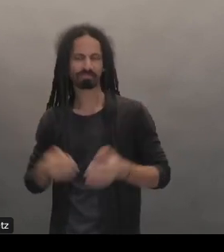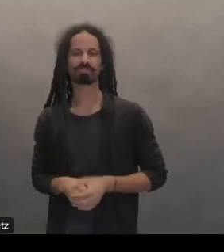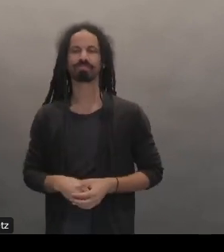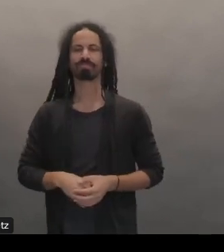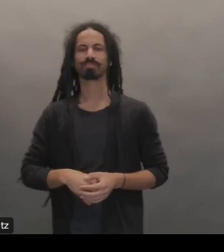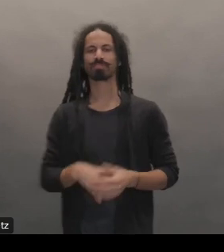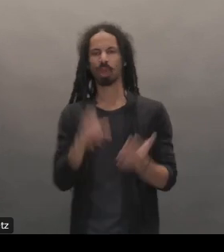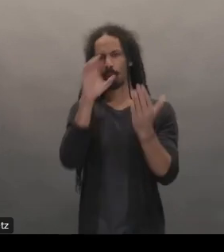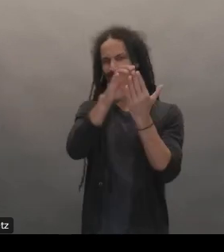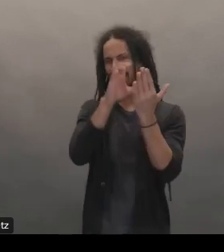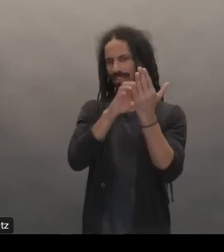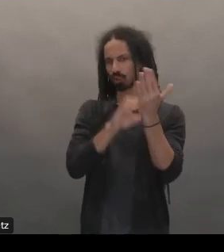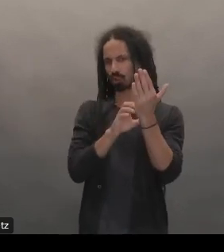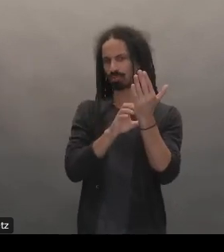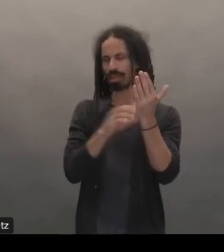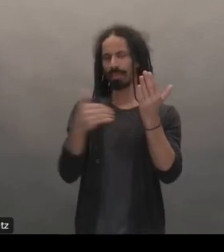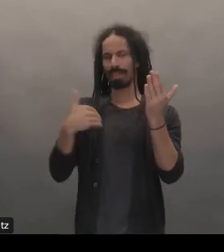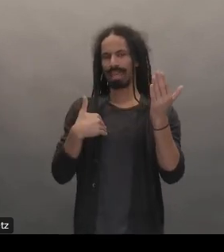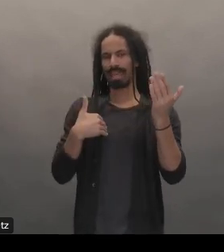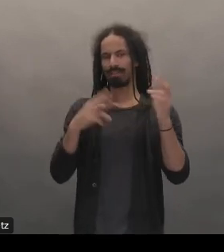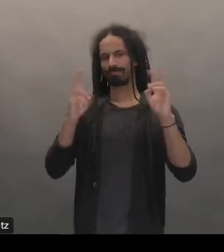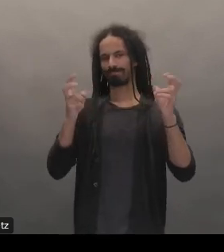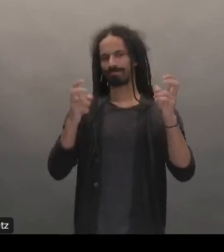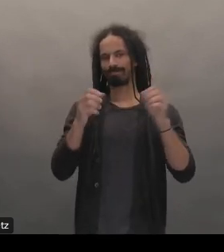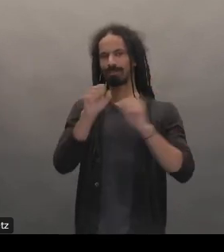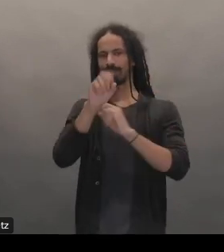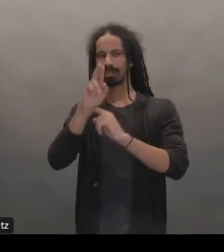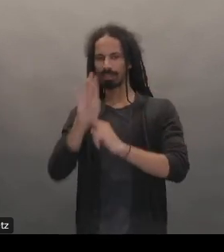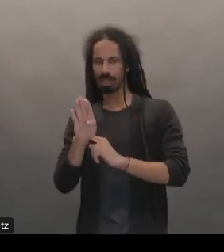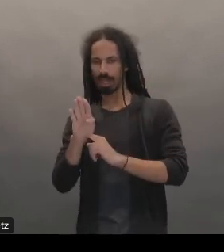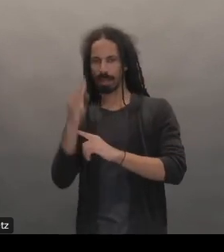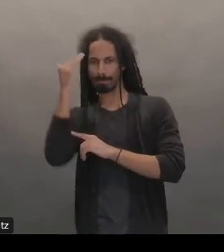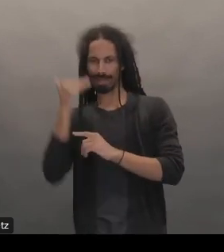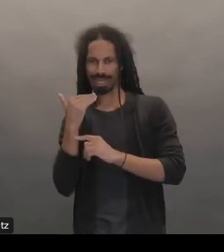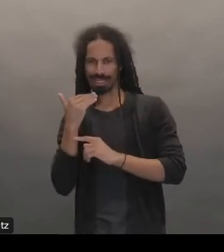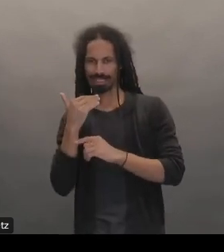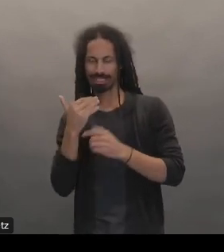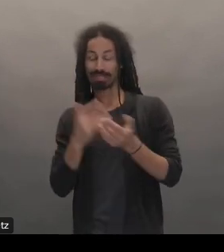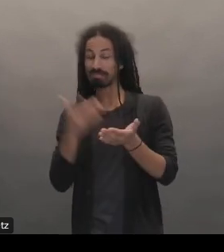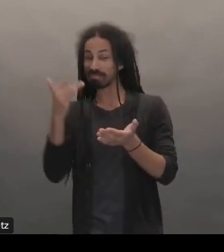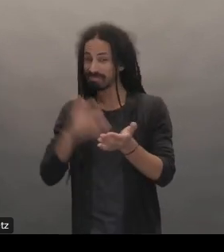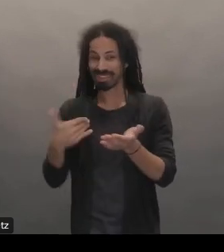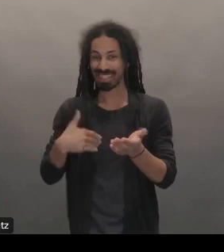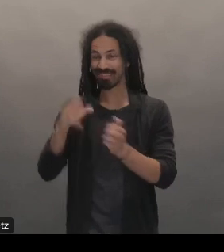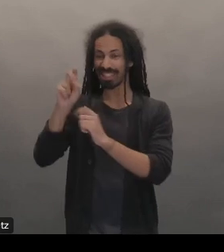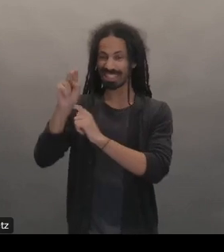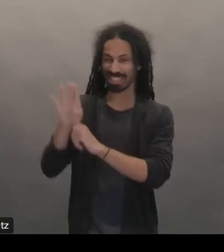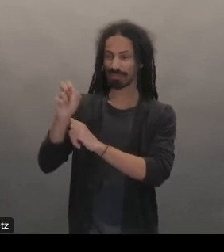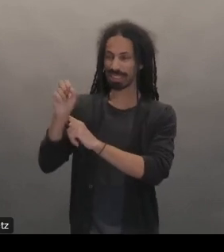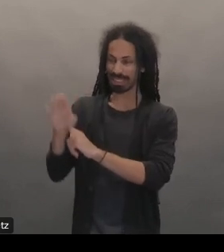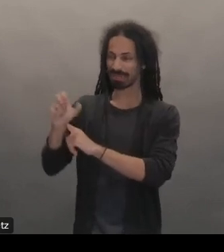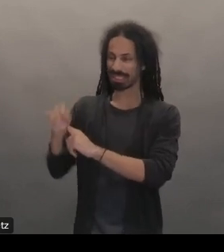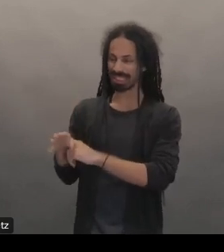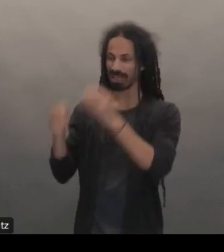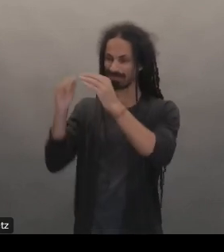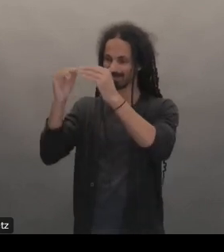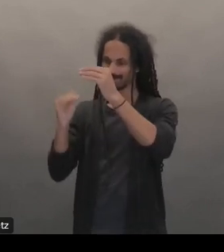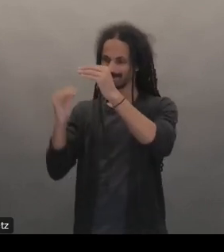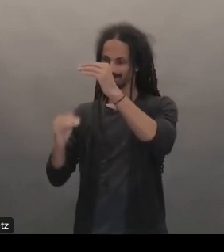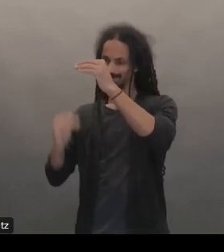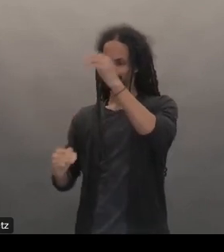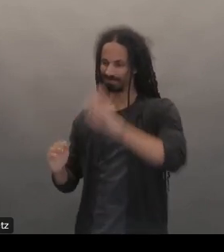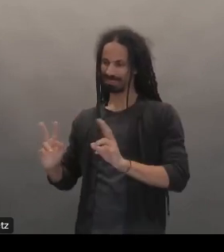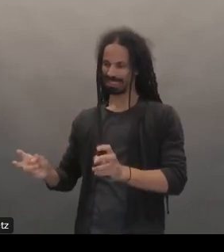have subheadings or subsections, sometimes even subsections. It could go on and on and on, depending how